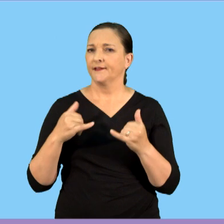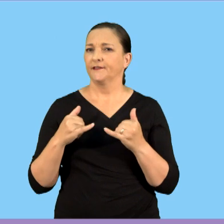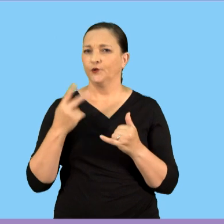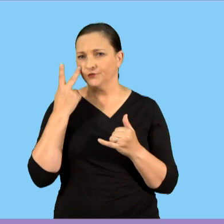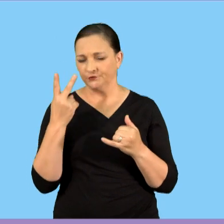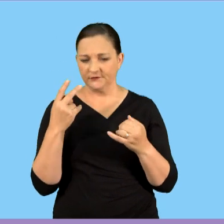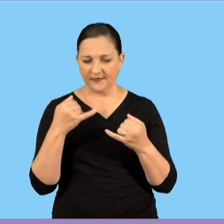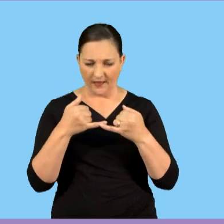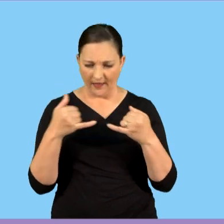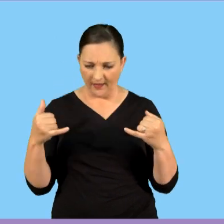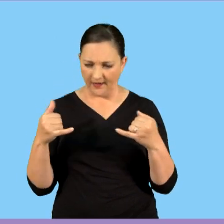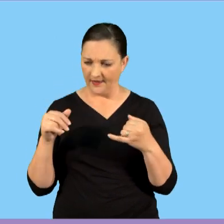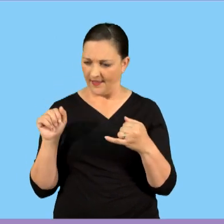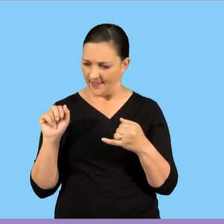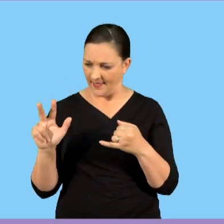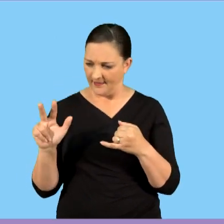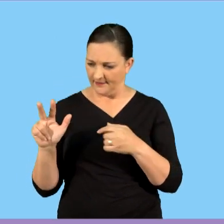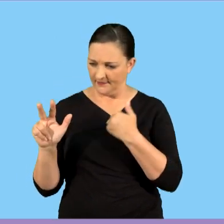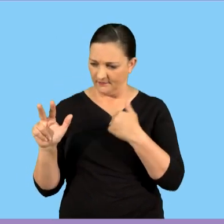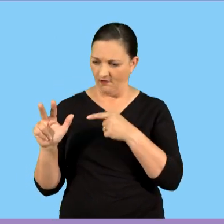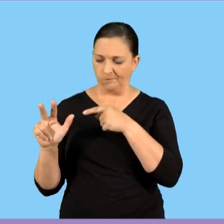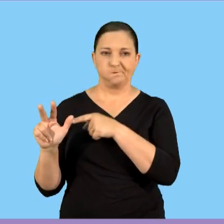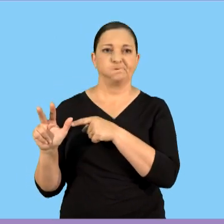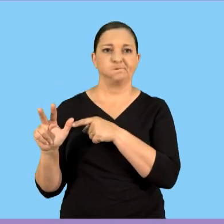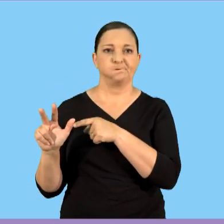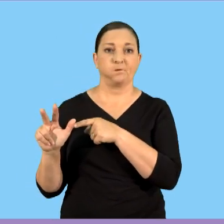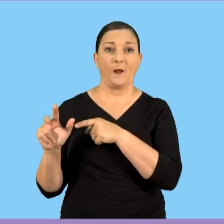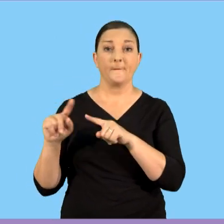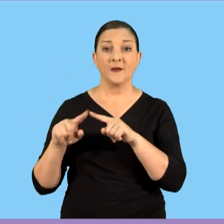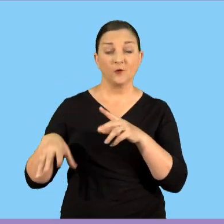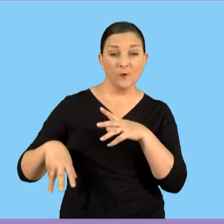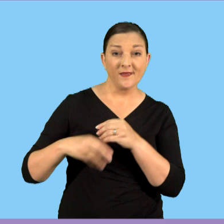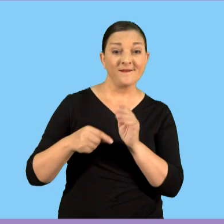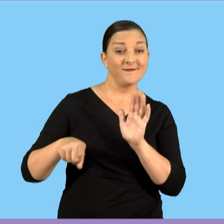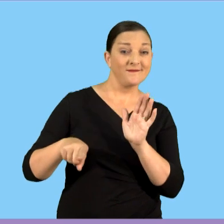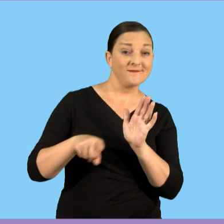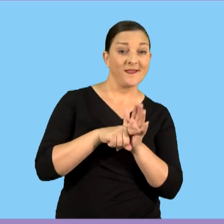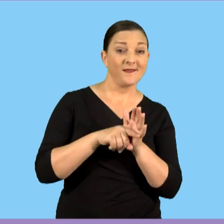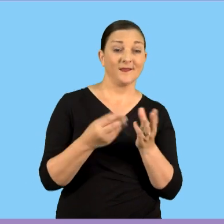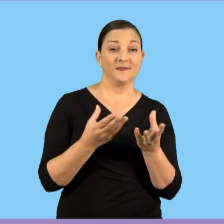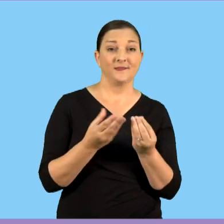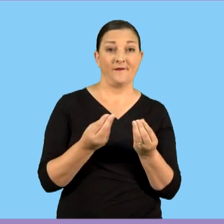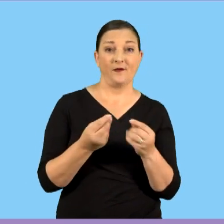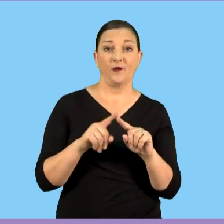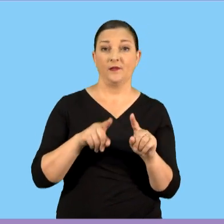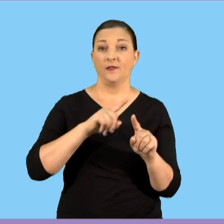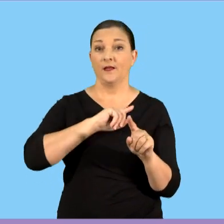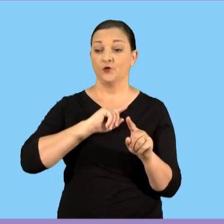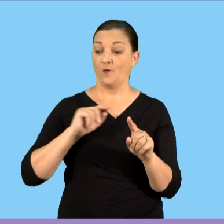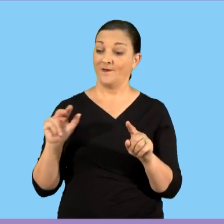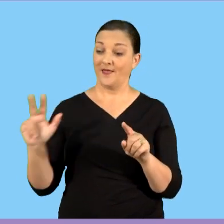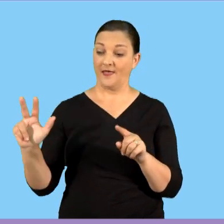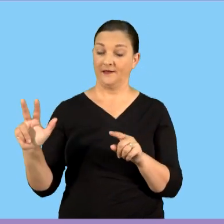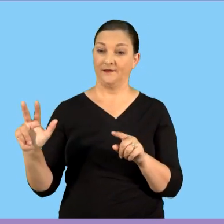line and when you are on 8, because we are adding a negative number, it means from 8, we